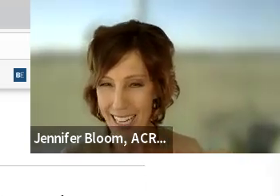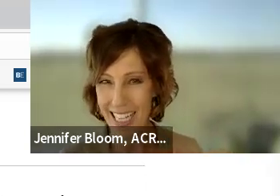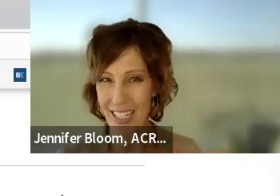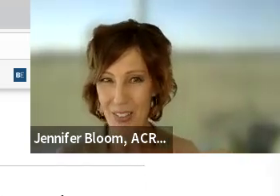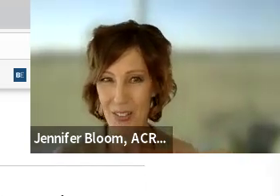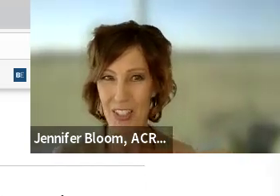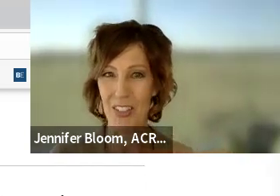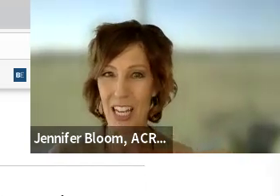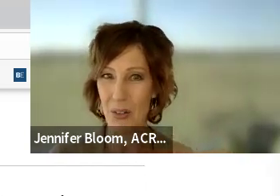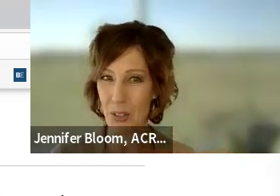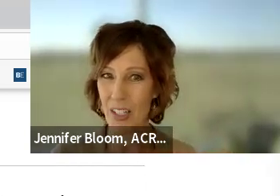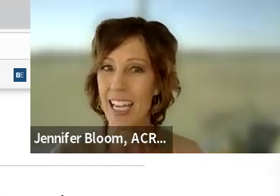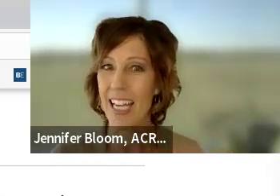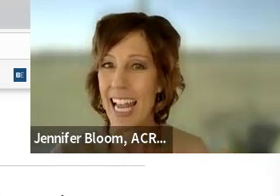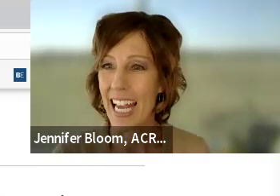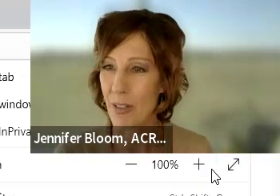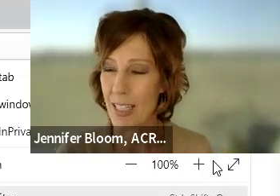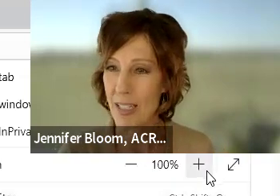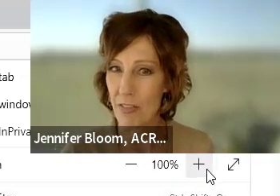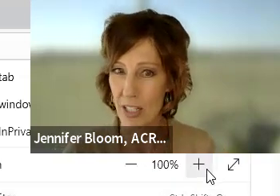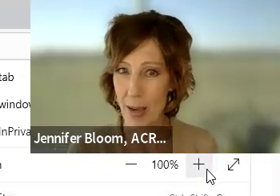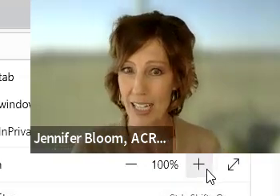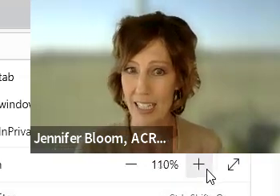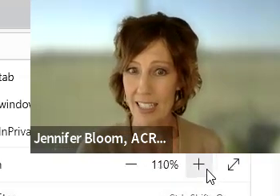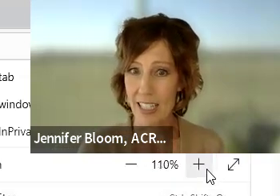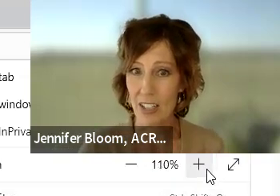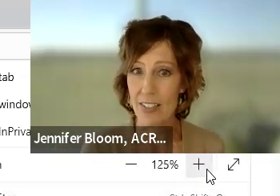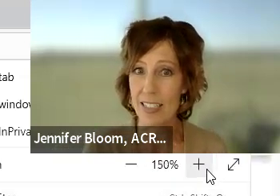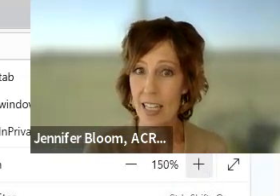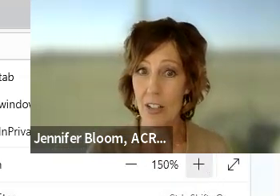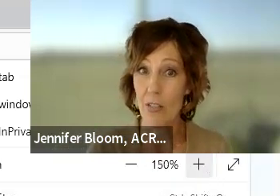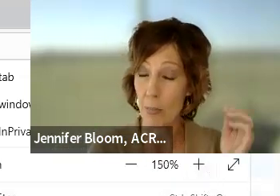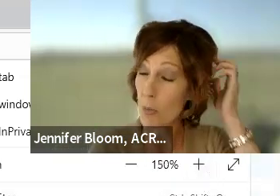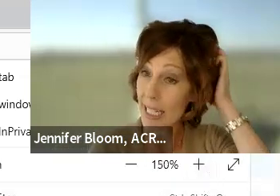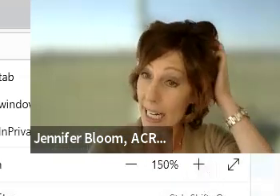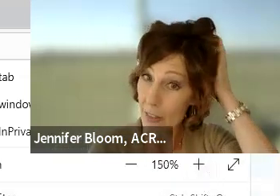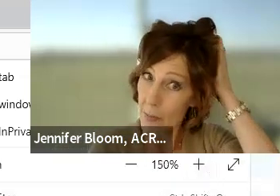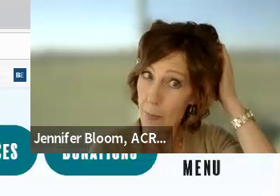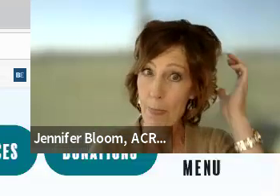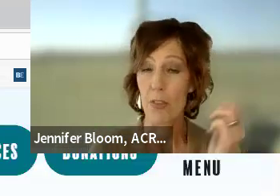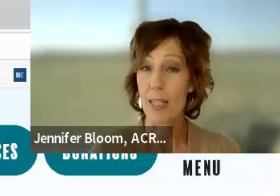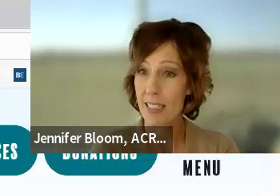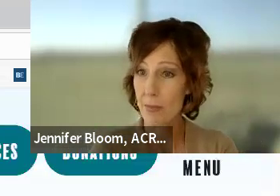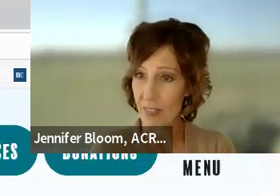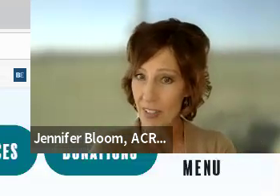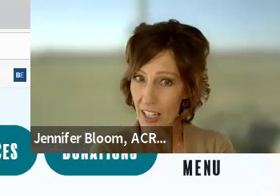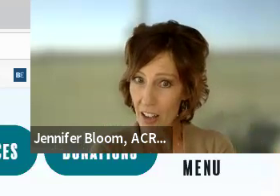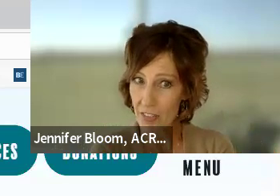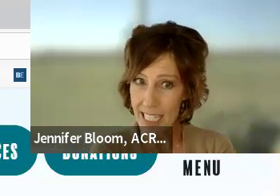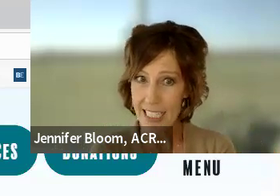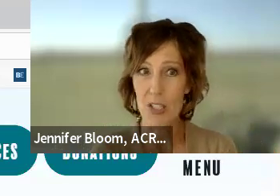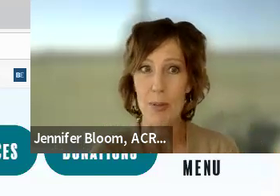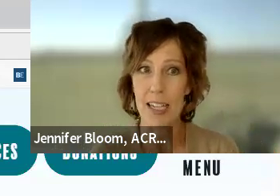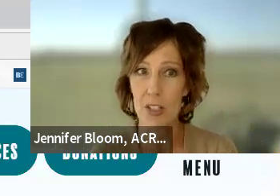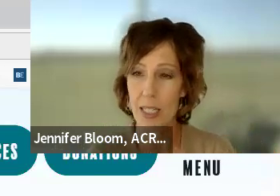NCI feedback@altaregional.org, and we're accepting feedback until November 28th. The reason we have a